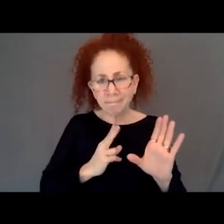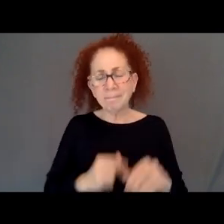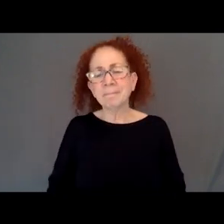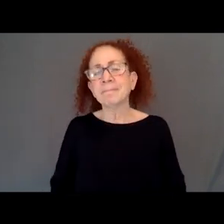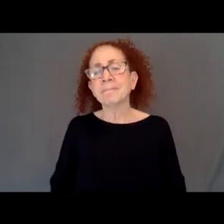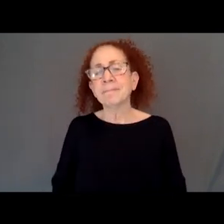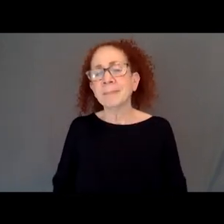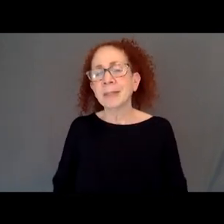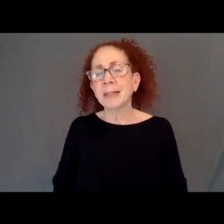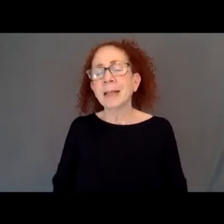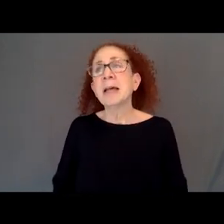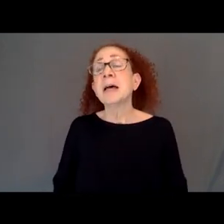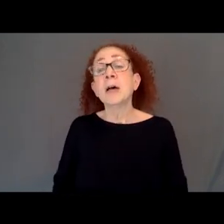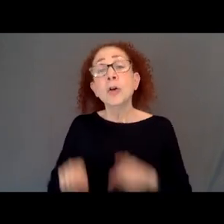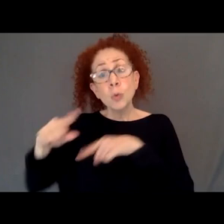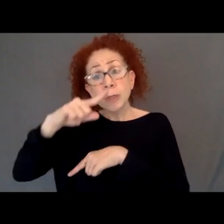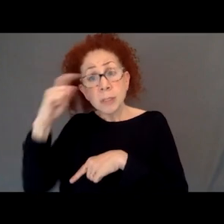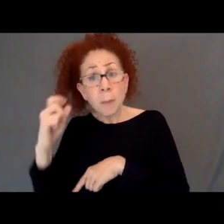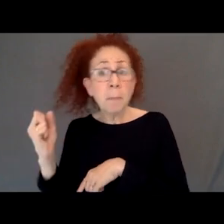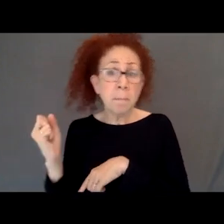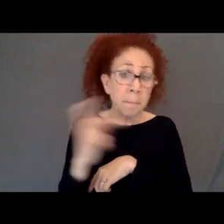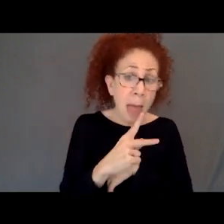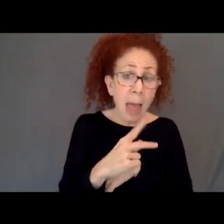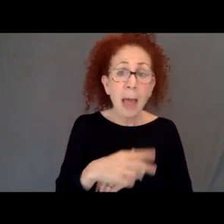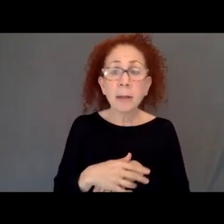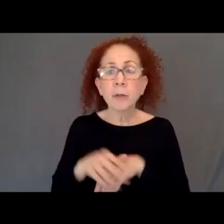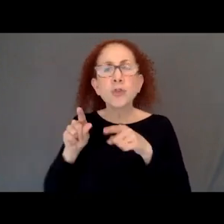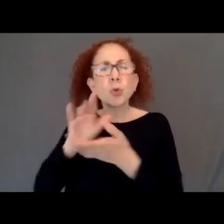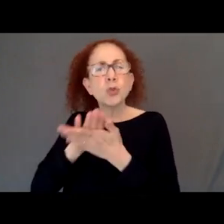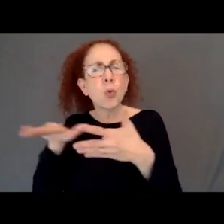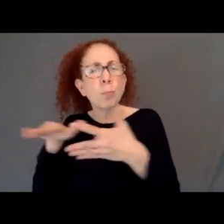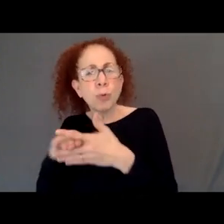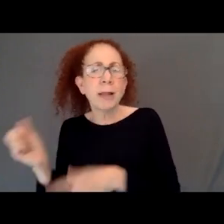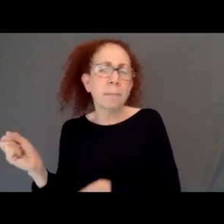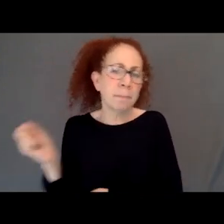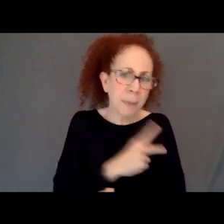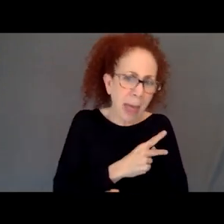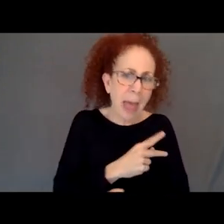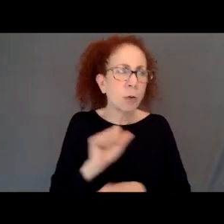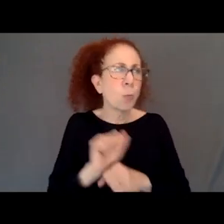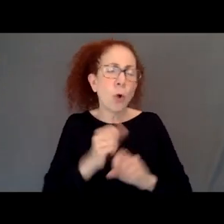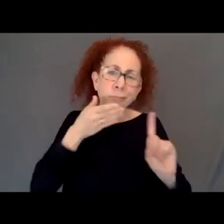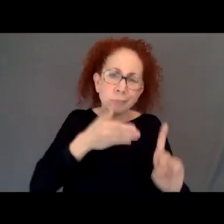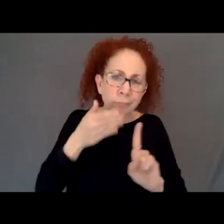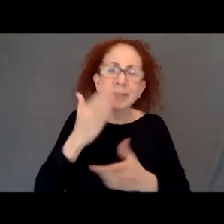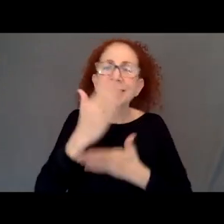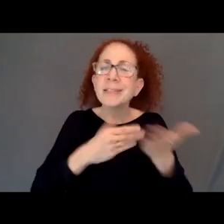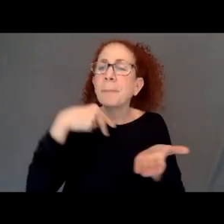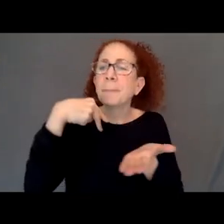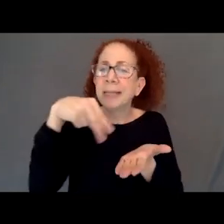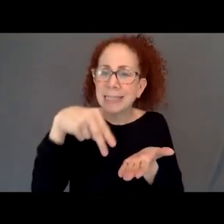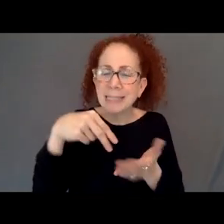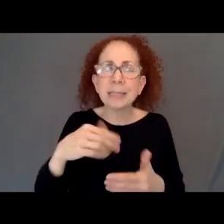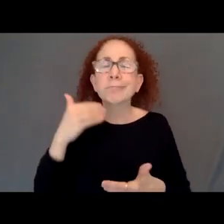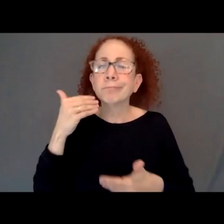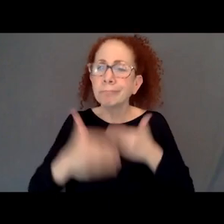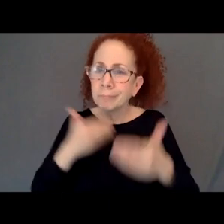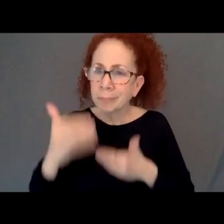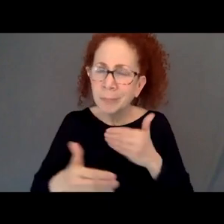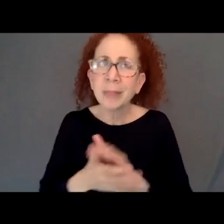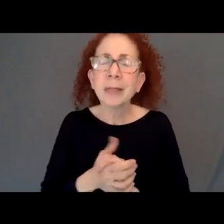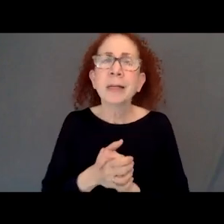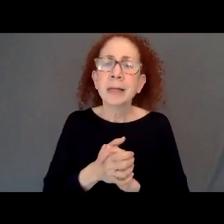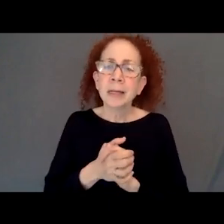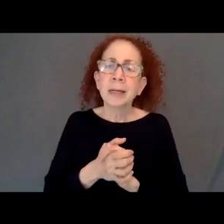And I would go back in the summers or during our extended breaks to work on specific pieces. And then eventually when I